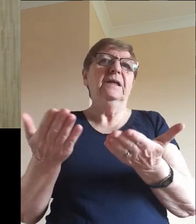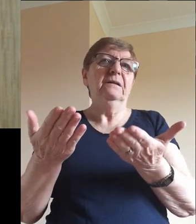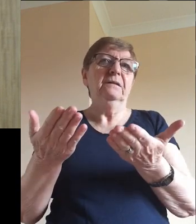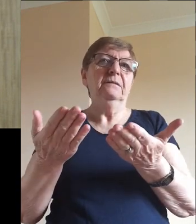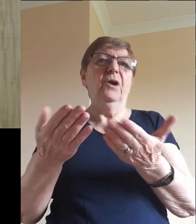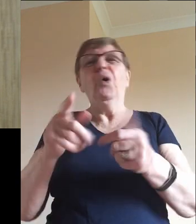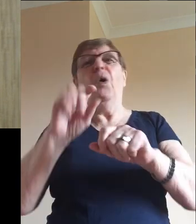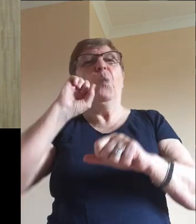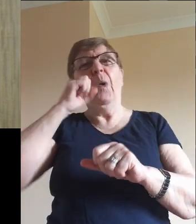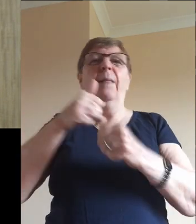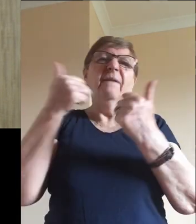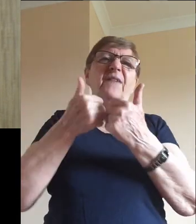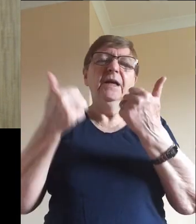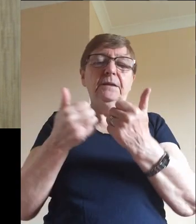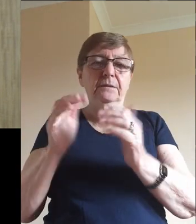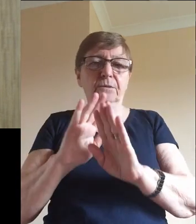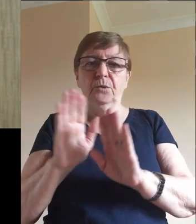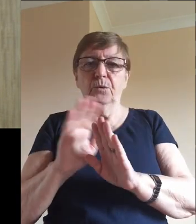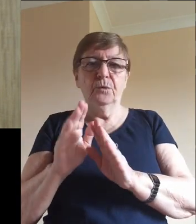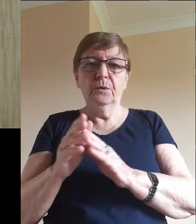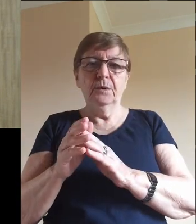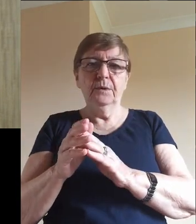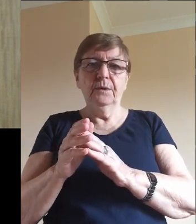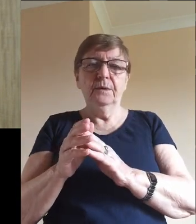facile solutions and answers.